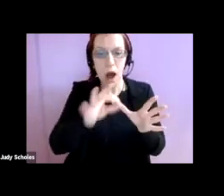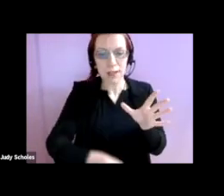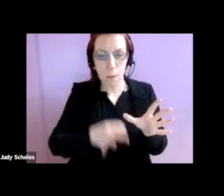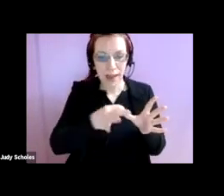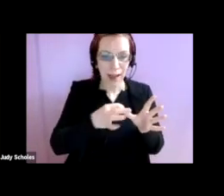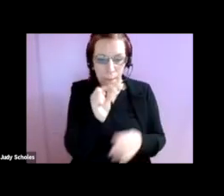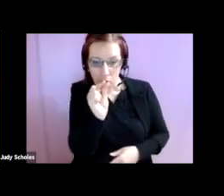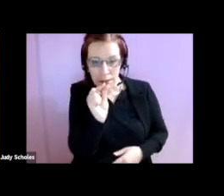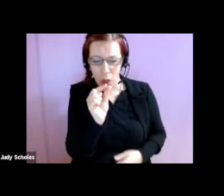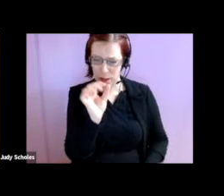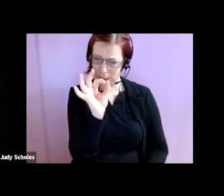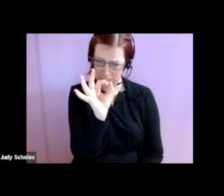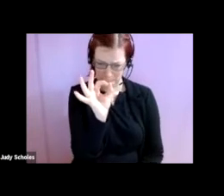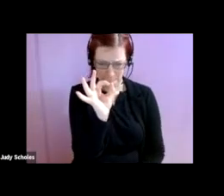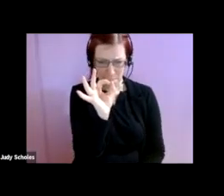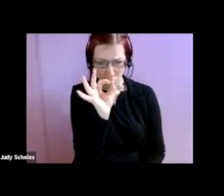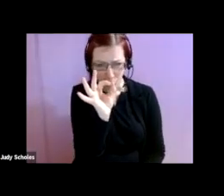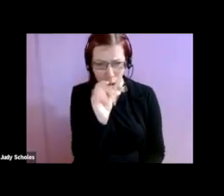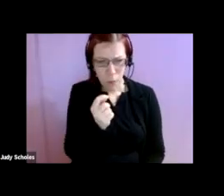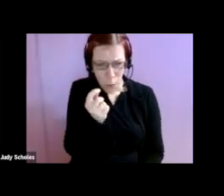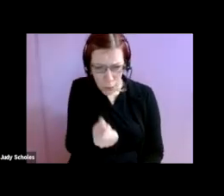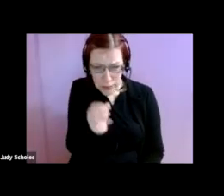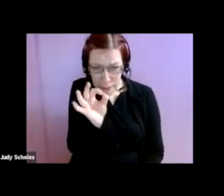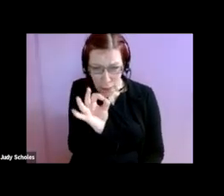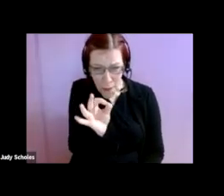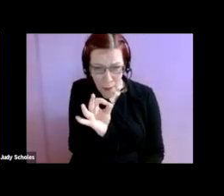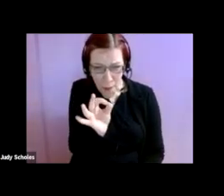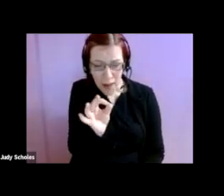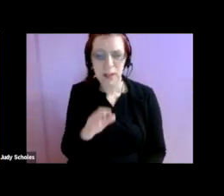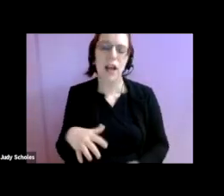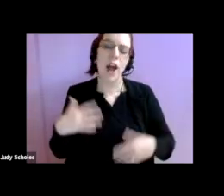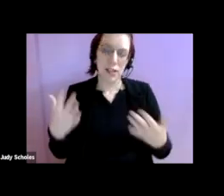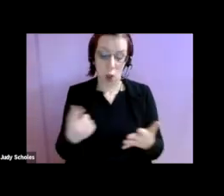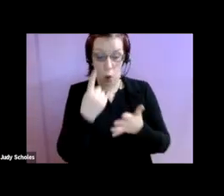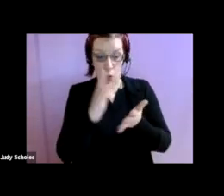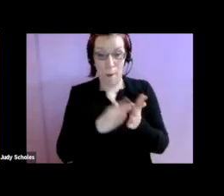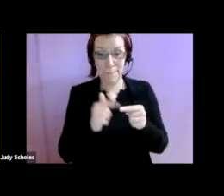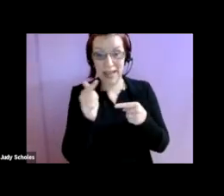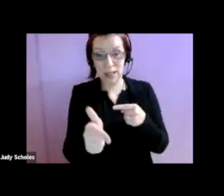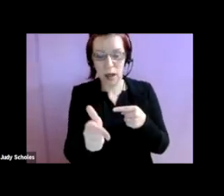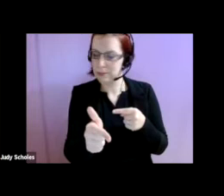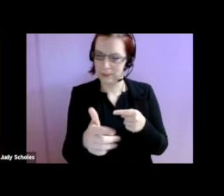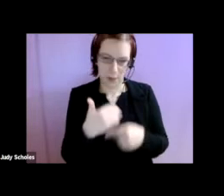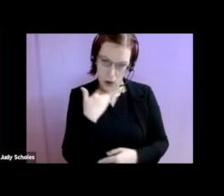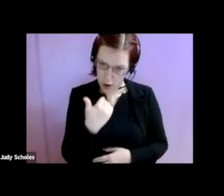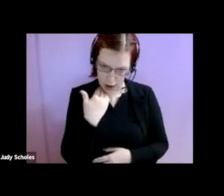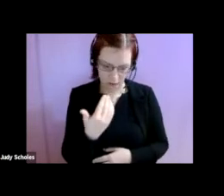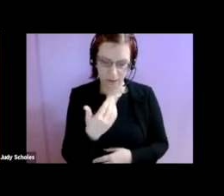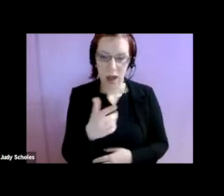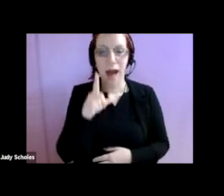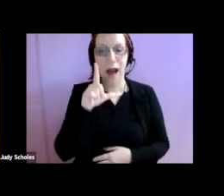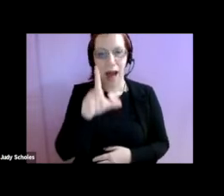amount. So we don't build 1 meter detectors, we make L very big, and